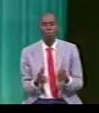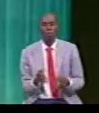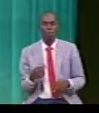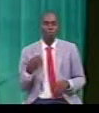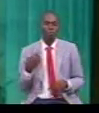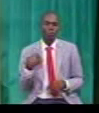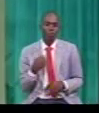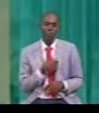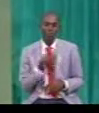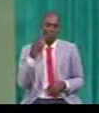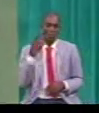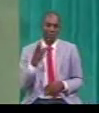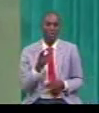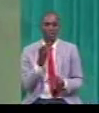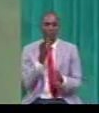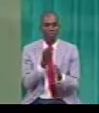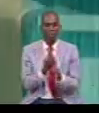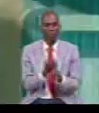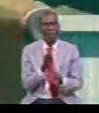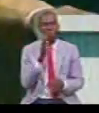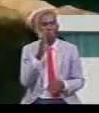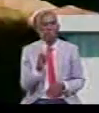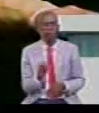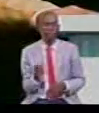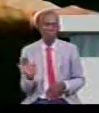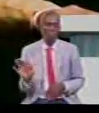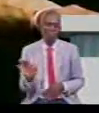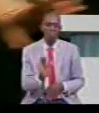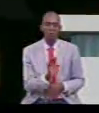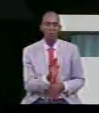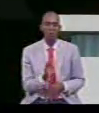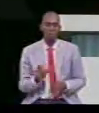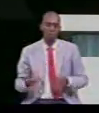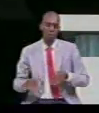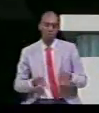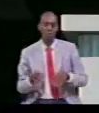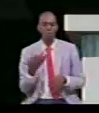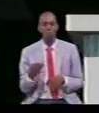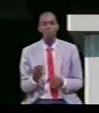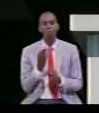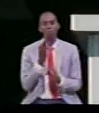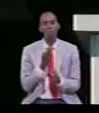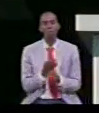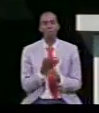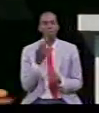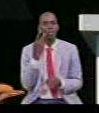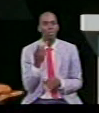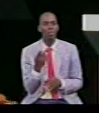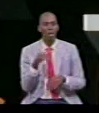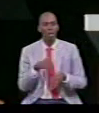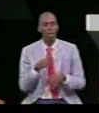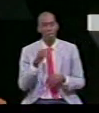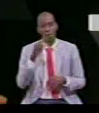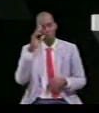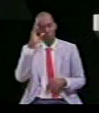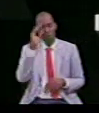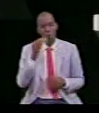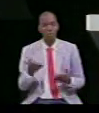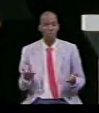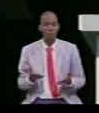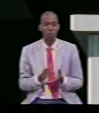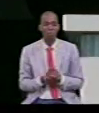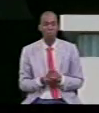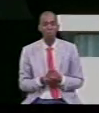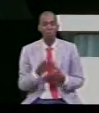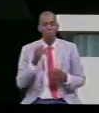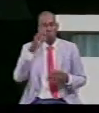sees faith, by the action of faith. Look at the men determined. Look